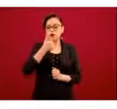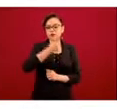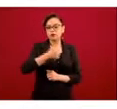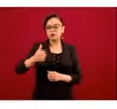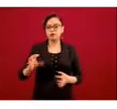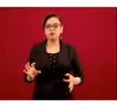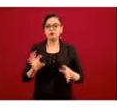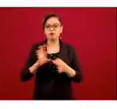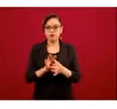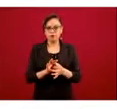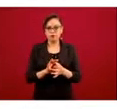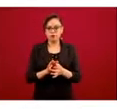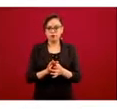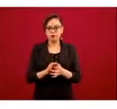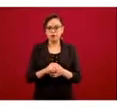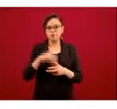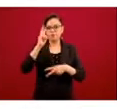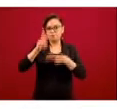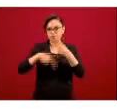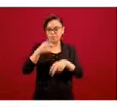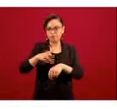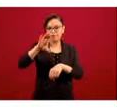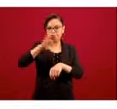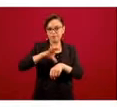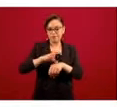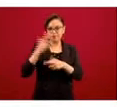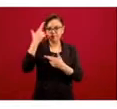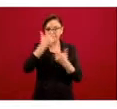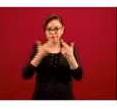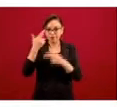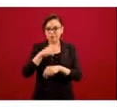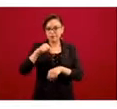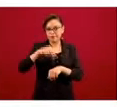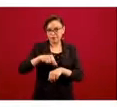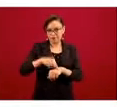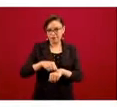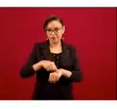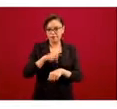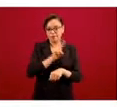And it's important to remember that this